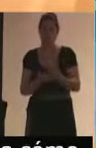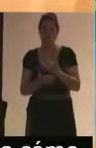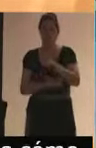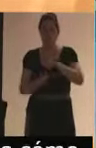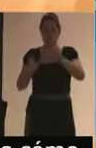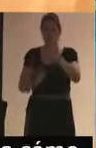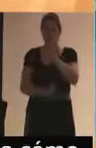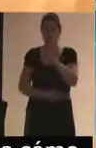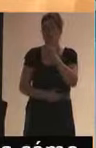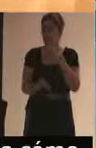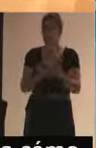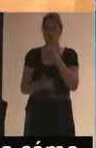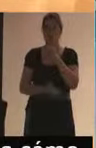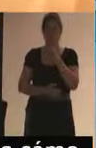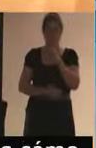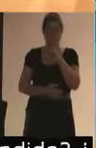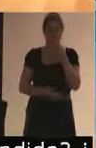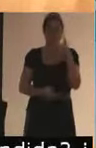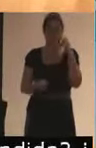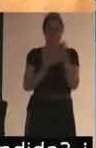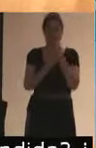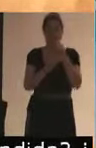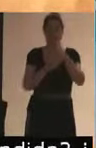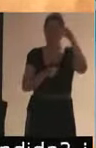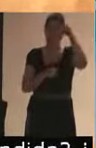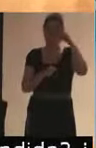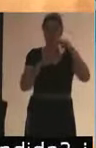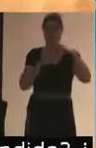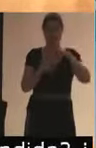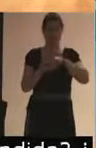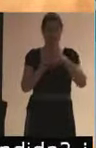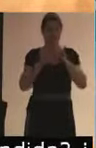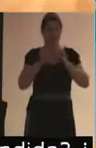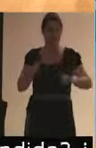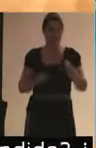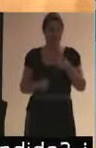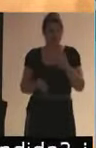I show, how can I demonstrate that the child has learned? And